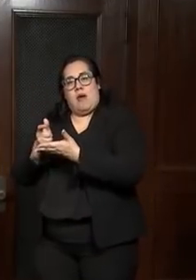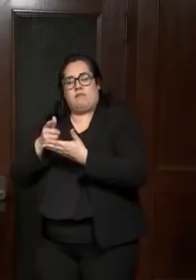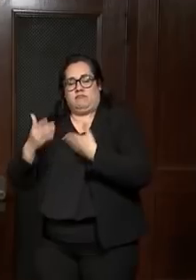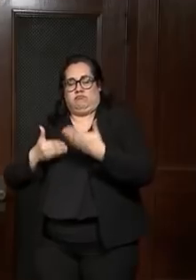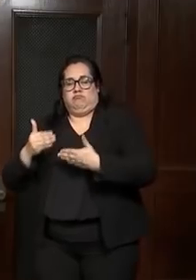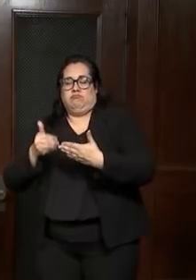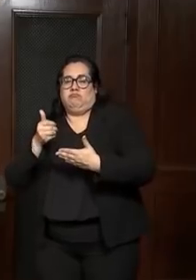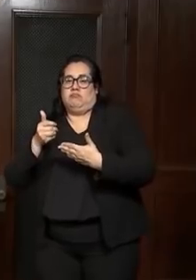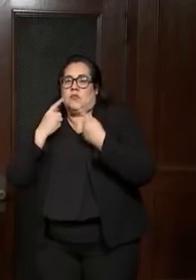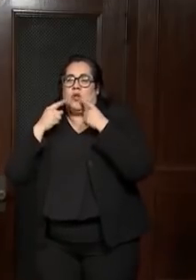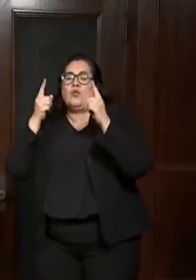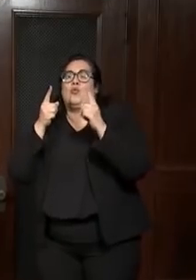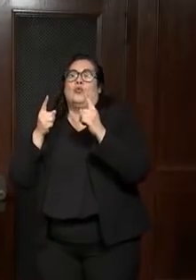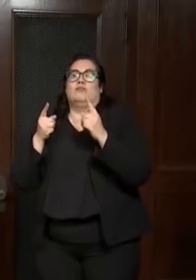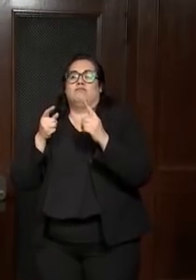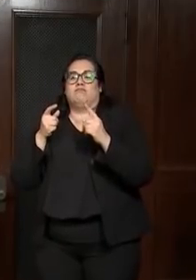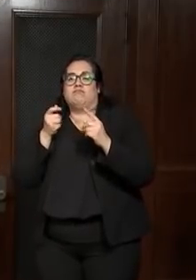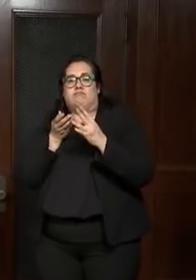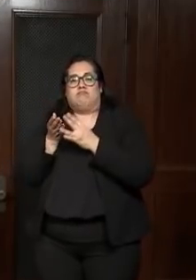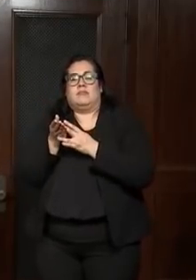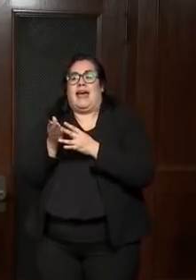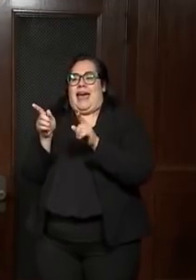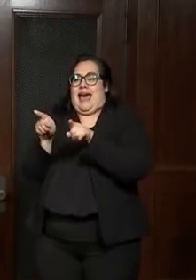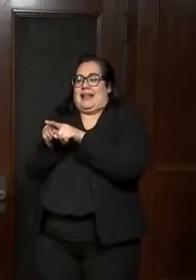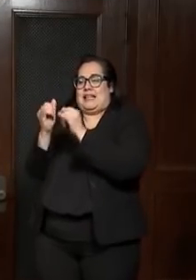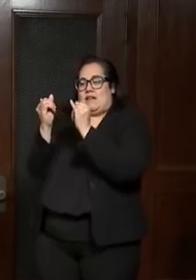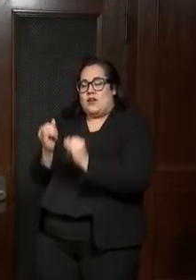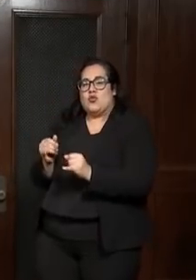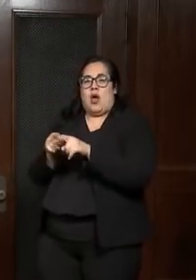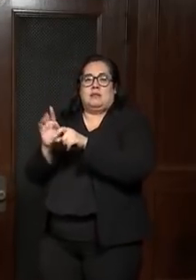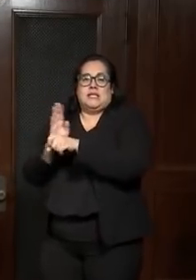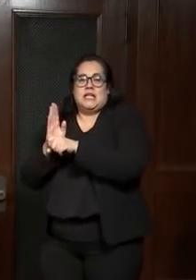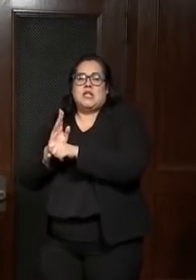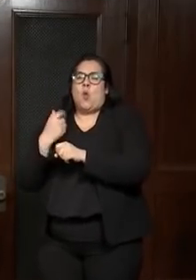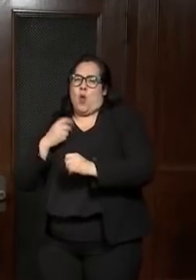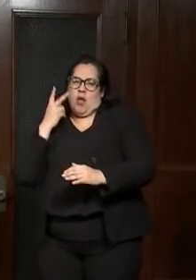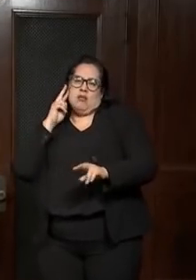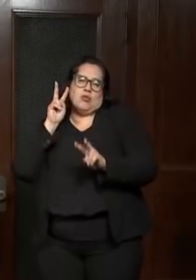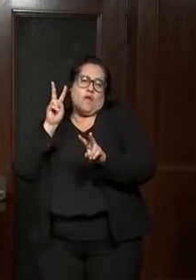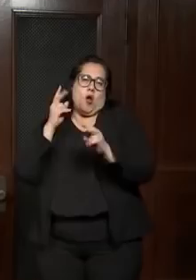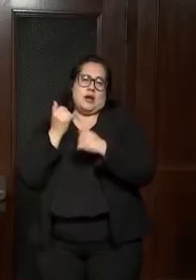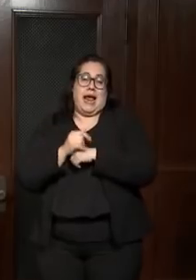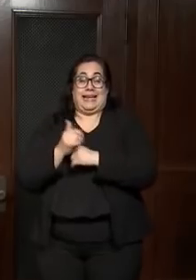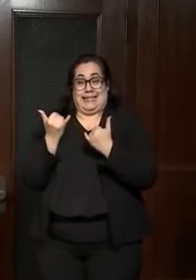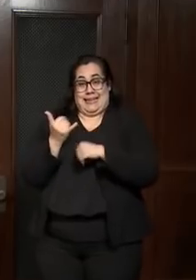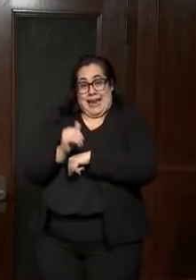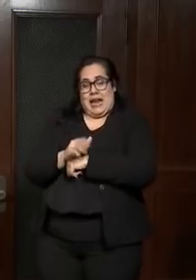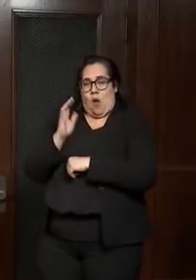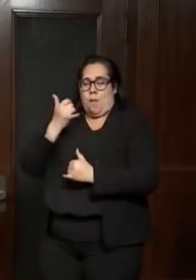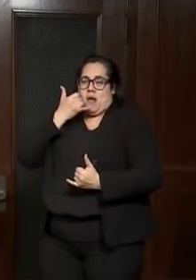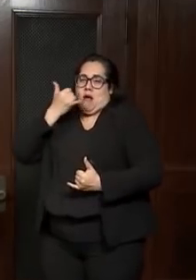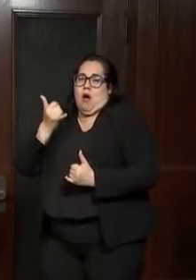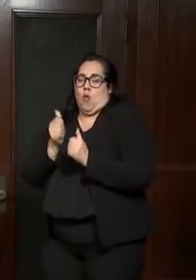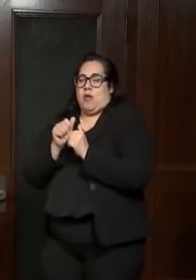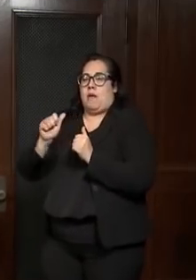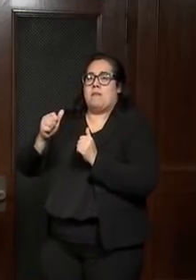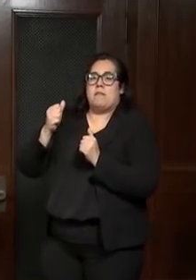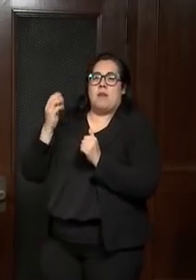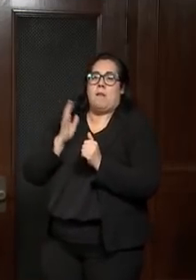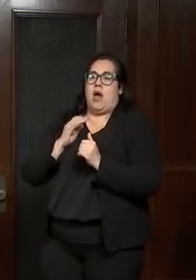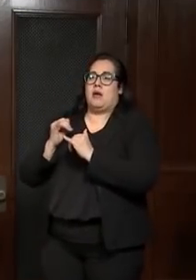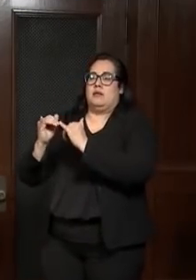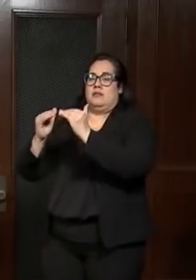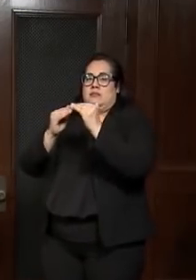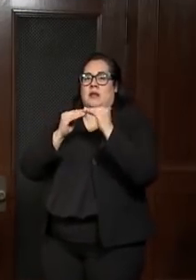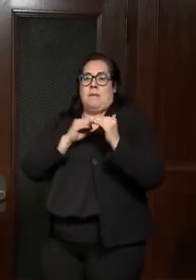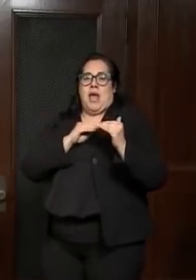through this as individuals or businesses. So we're looking forward to tonight. I'll be on the phone call with all of my fellow mayors up and down the state that we